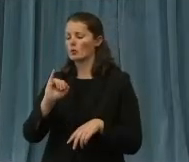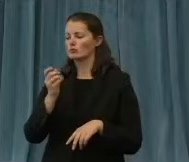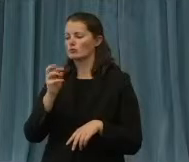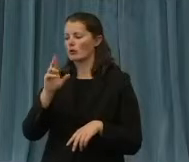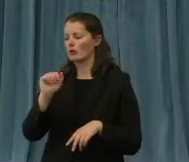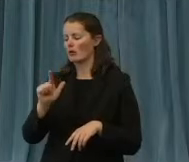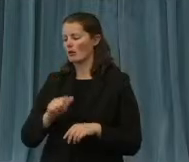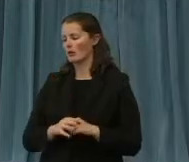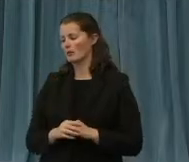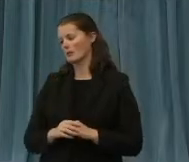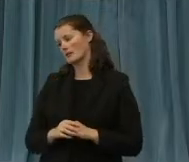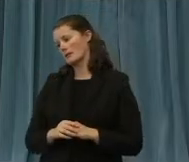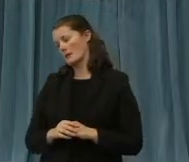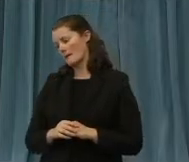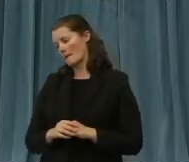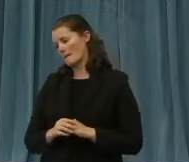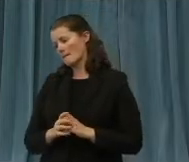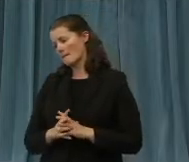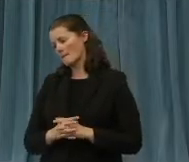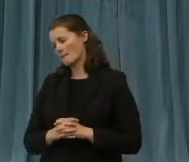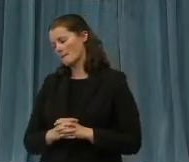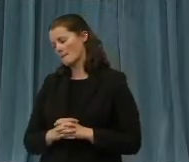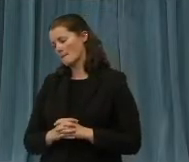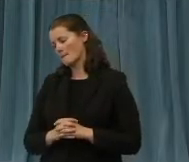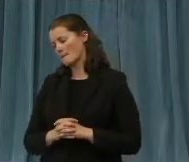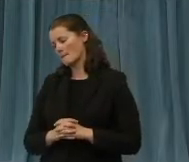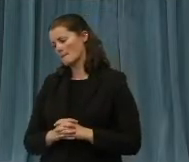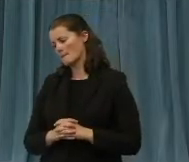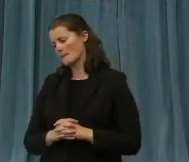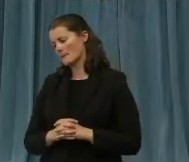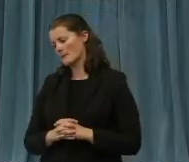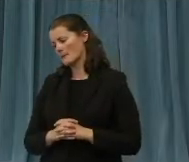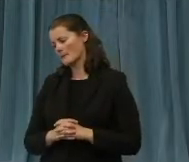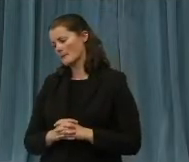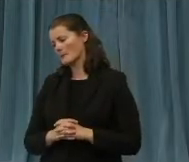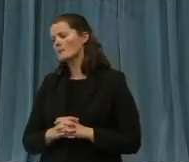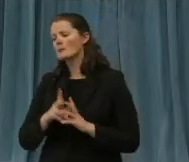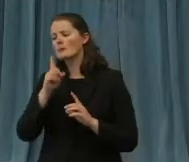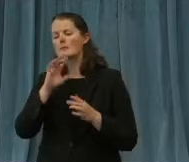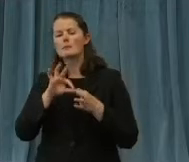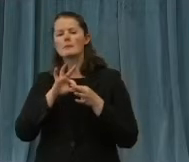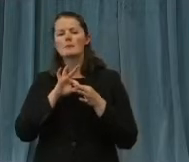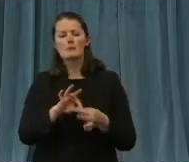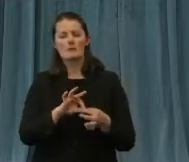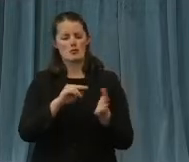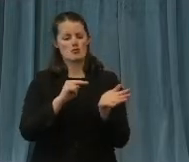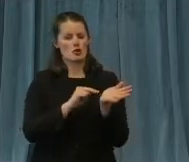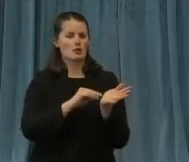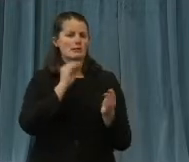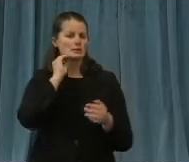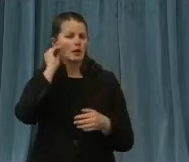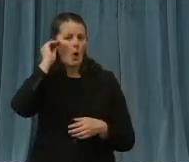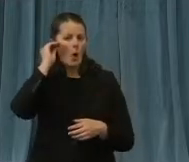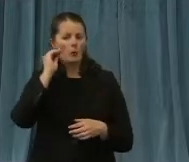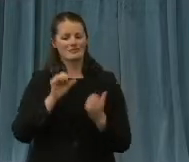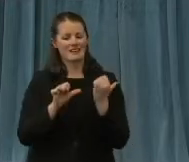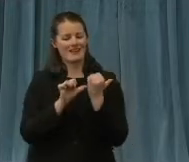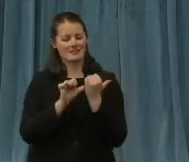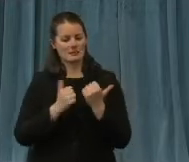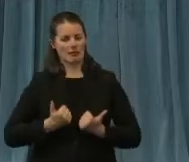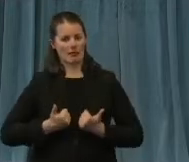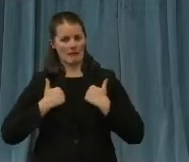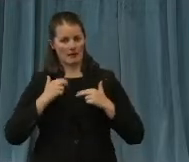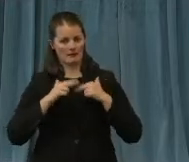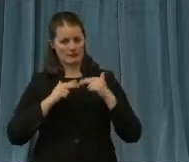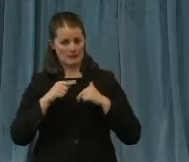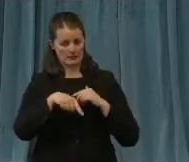and assisted living facilities in our state. What steps are being taken to prevent some of the disasters that